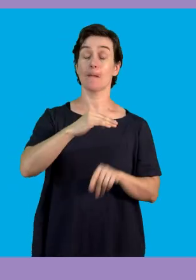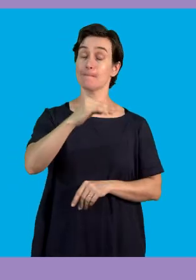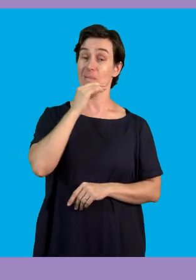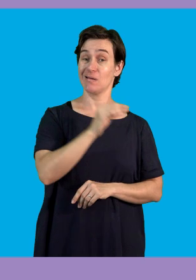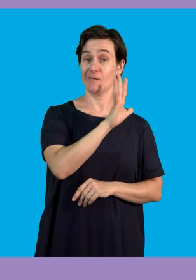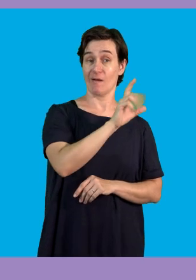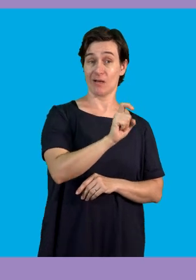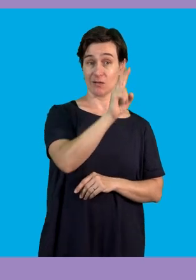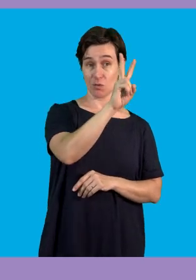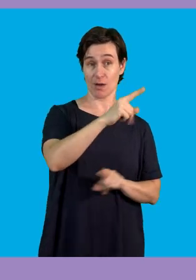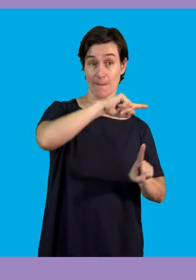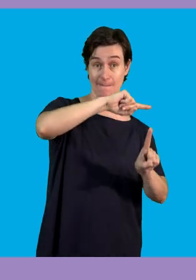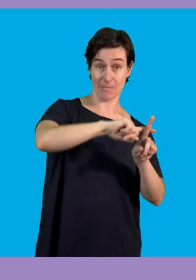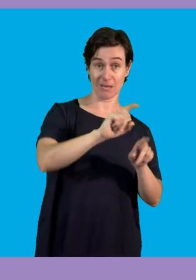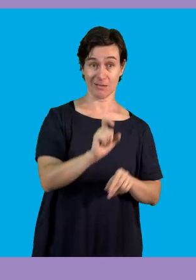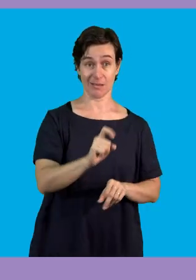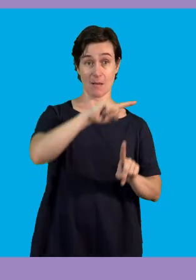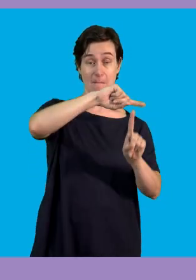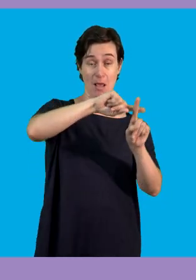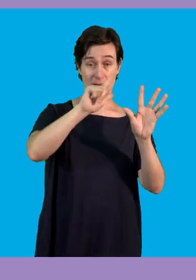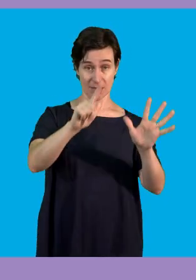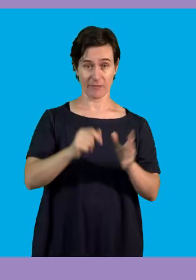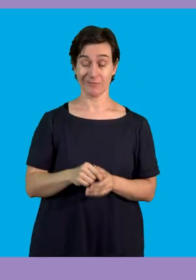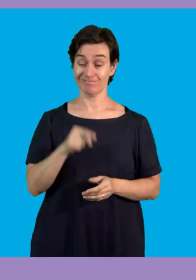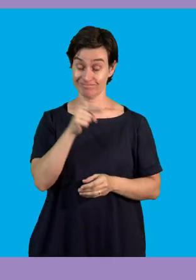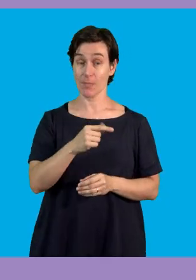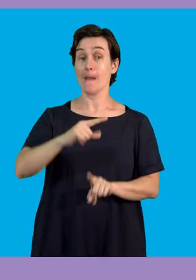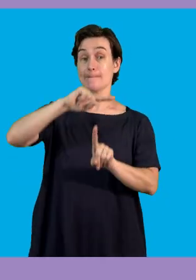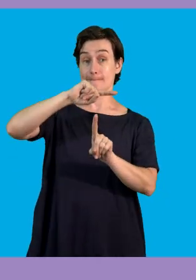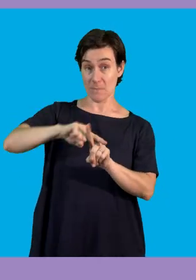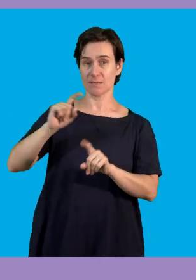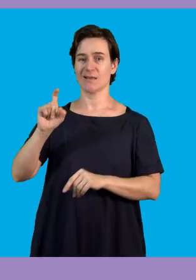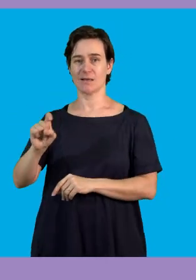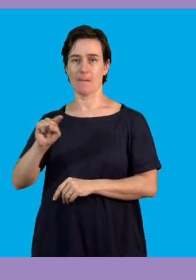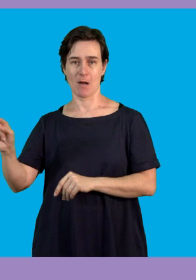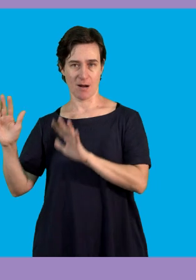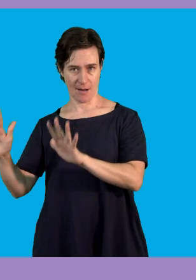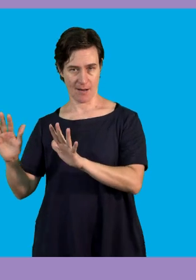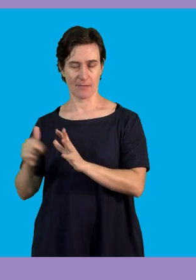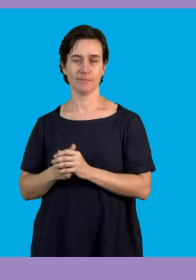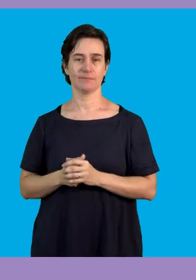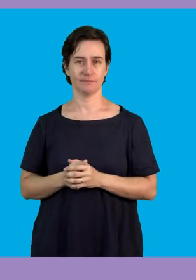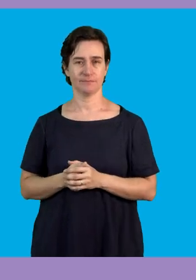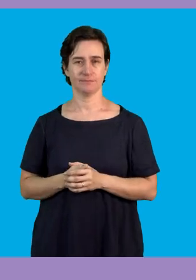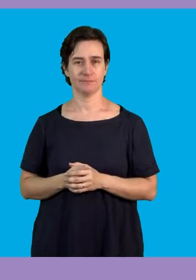5x squared plus x plus 7 plus x minus 9.